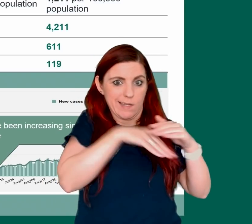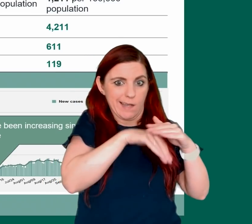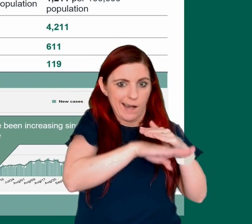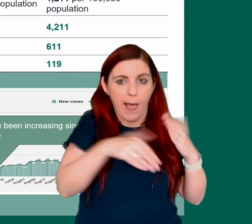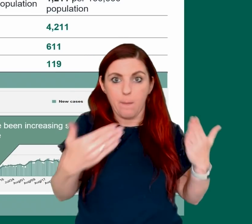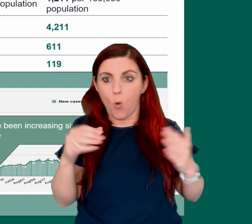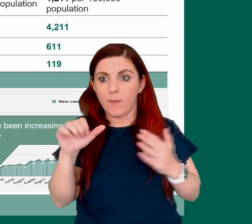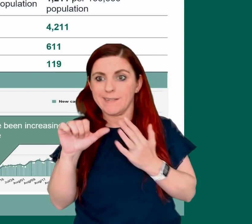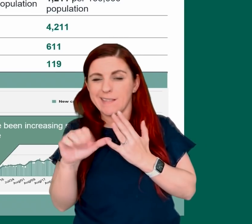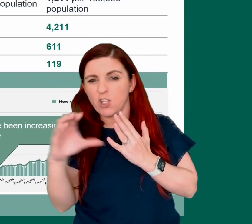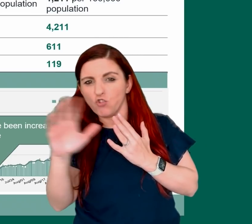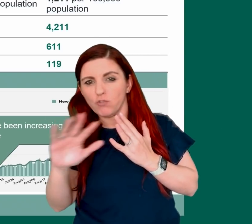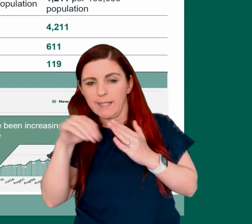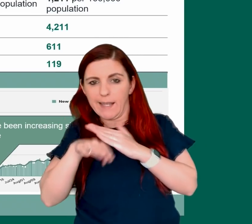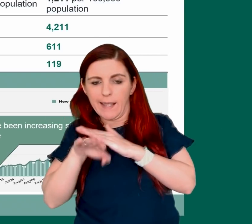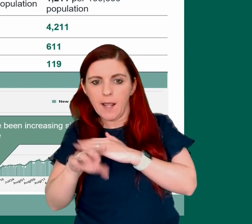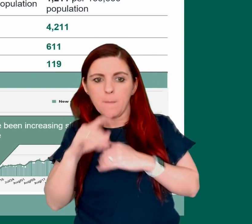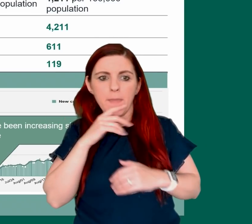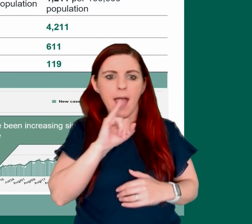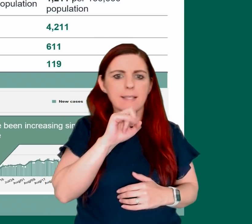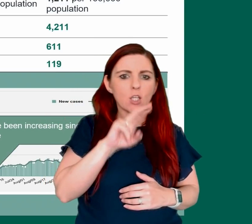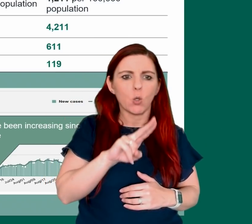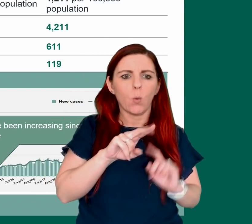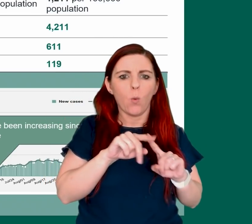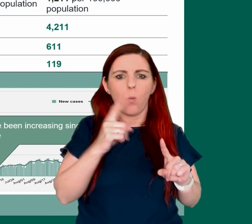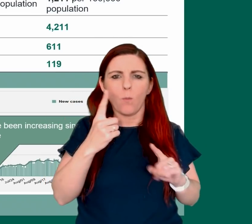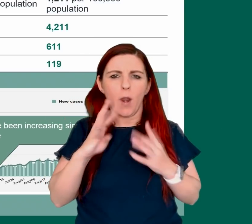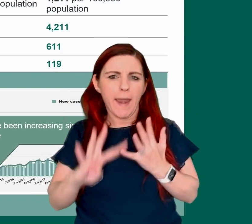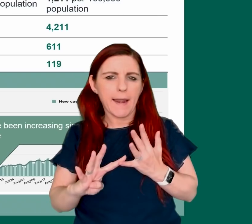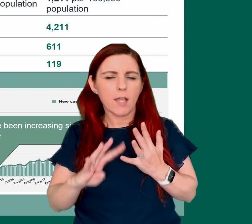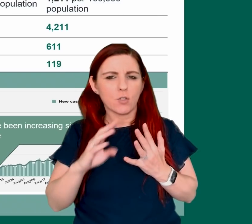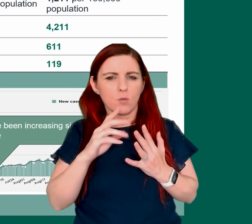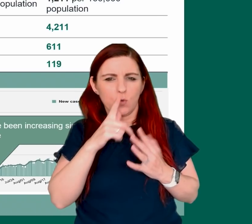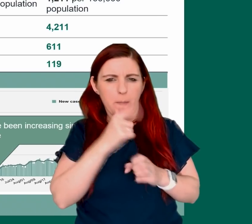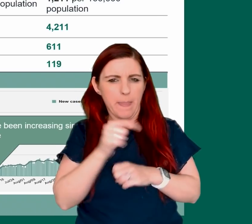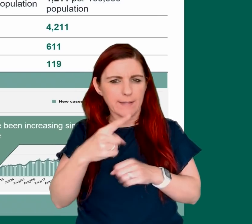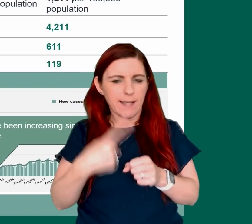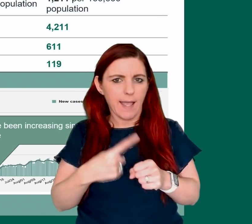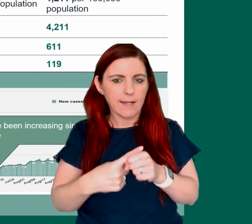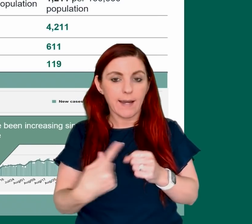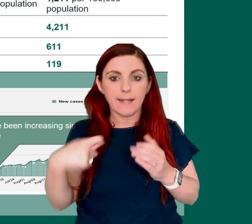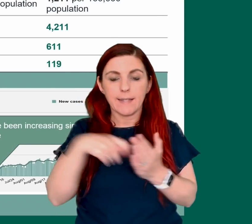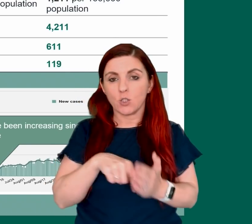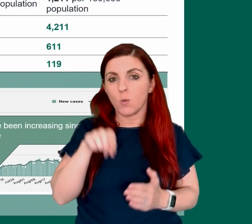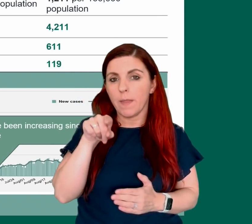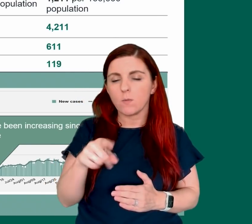600. Our ICU admissions are 119, and just to re-emphasise that point, that in addition to this, we found that in January we were